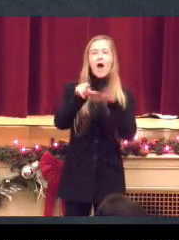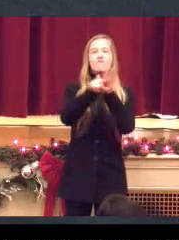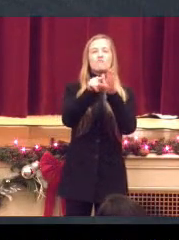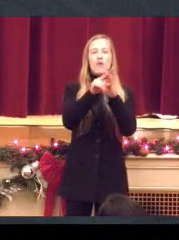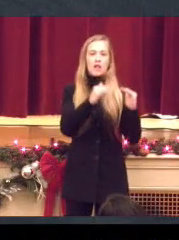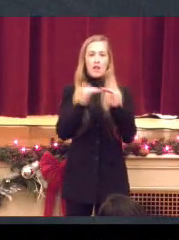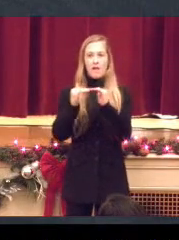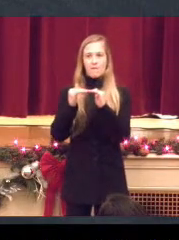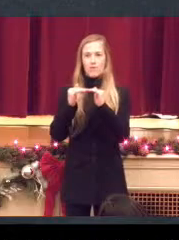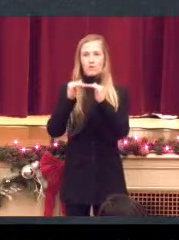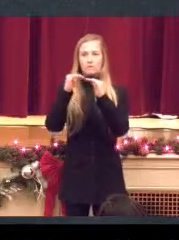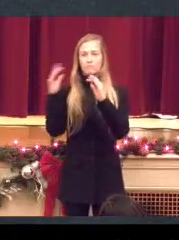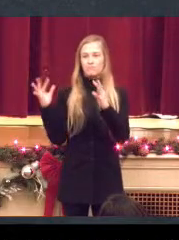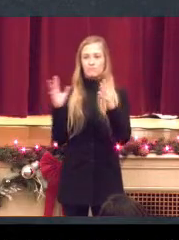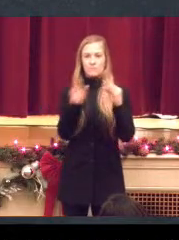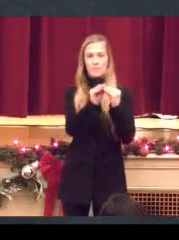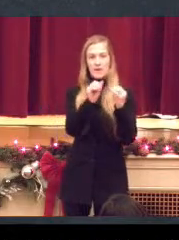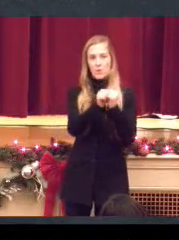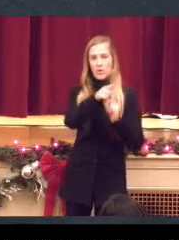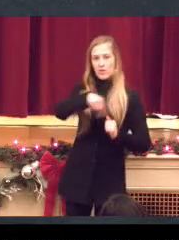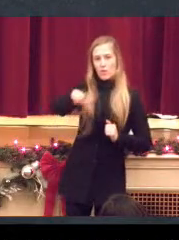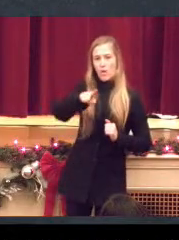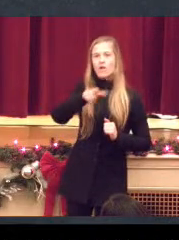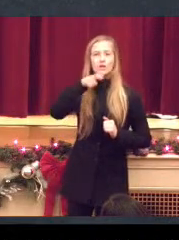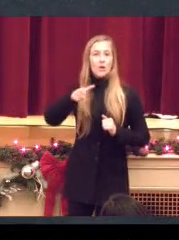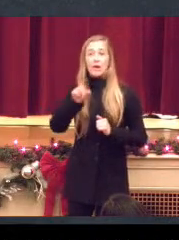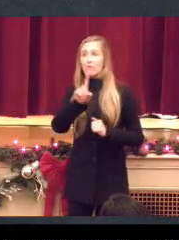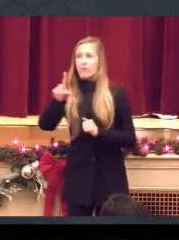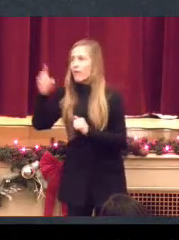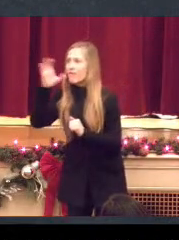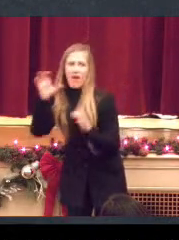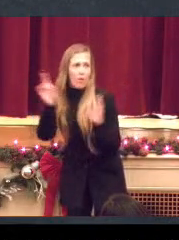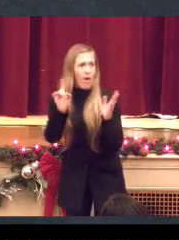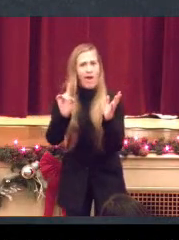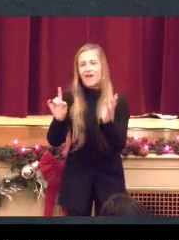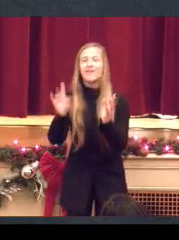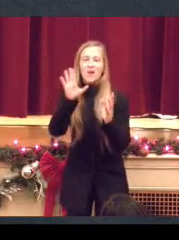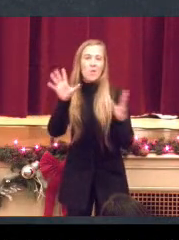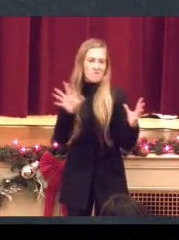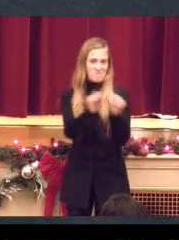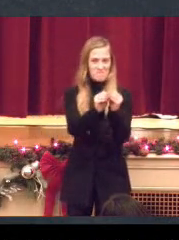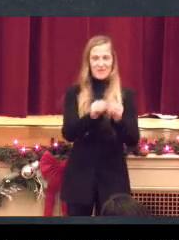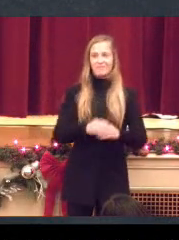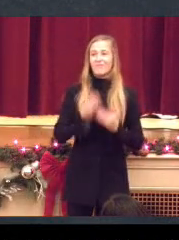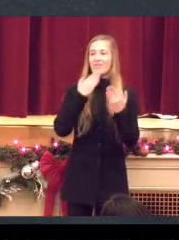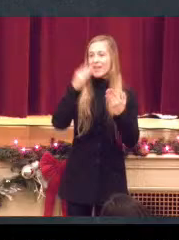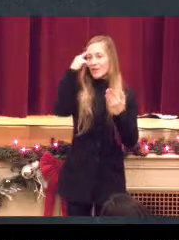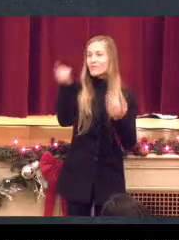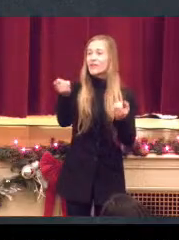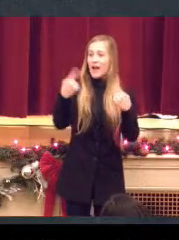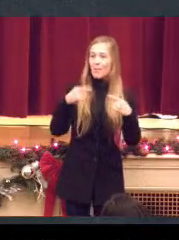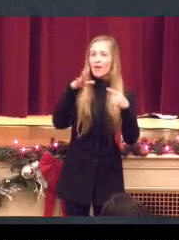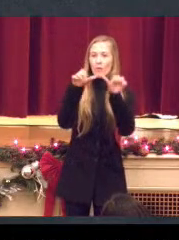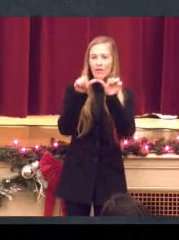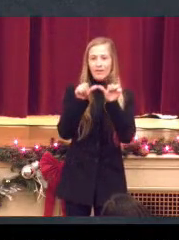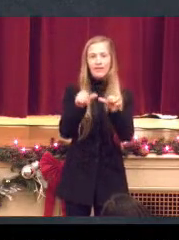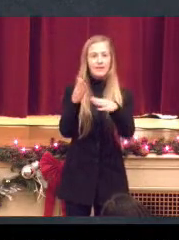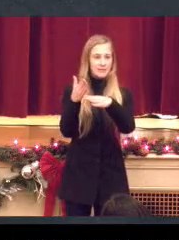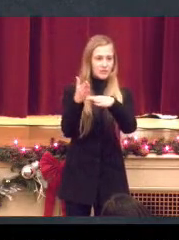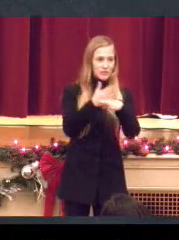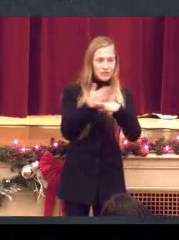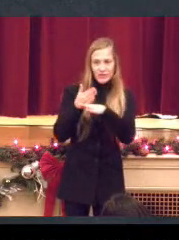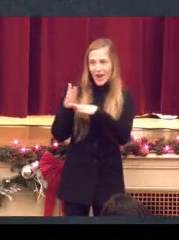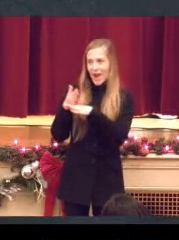walk up to you so that you don't have to walk and get them. But again, thank you for coming, and we'll continue to share